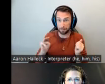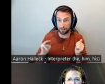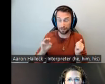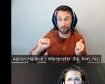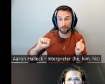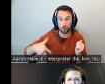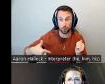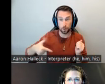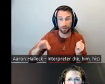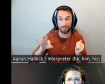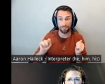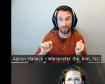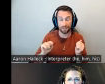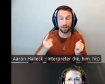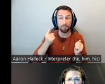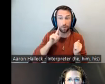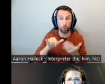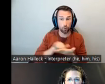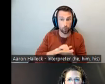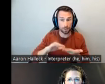in Brooklyn and New York City. Jeff?